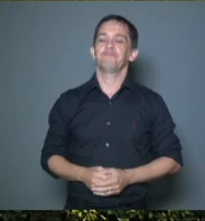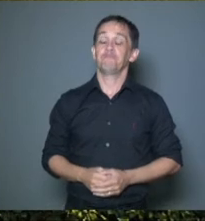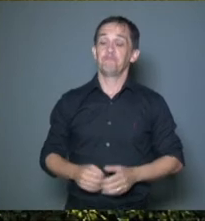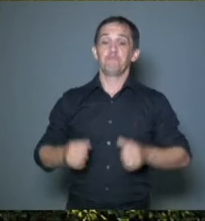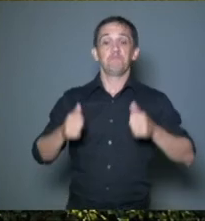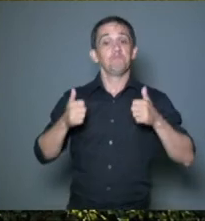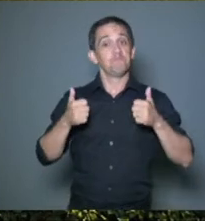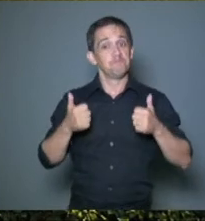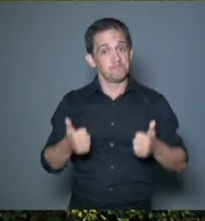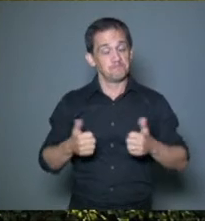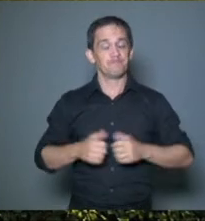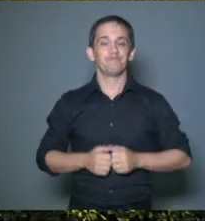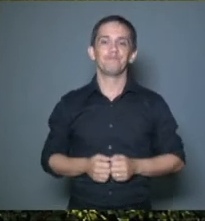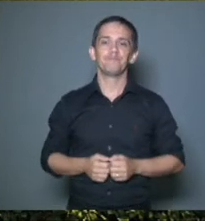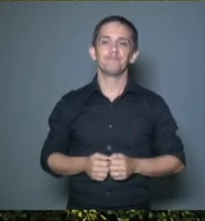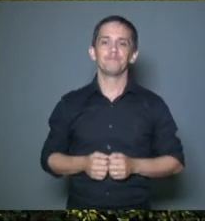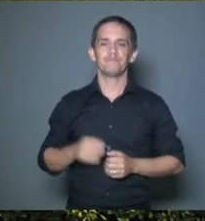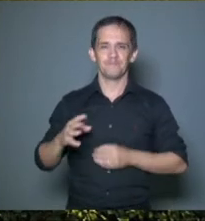Very well.